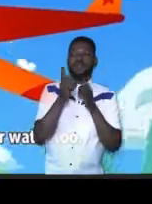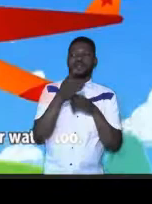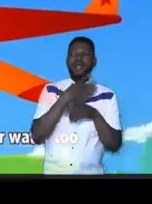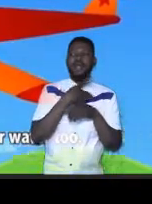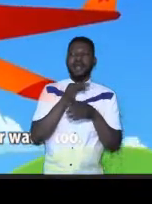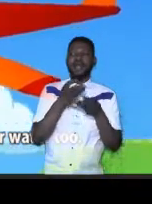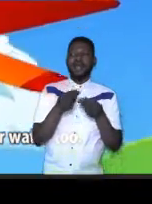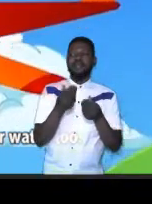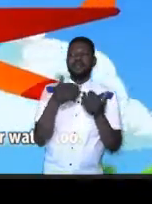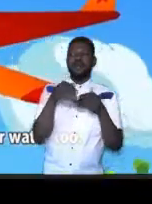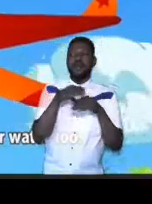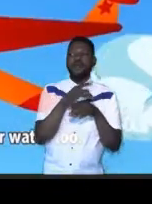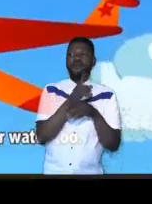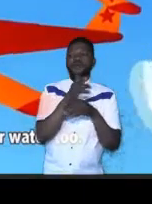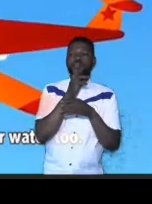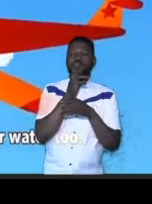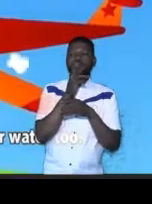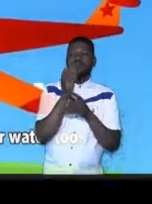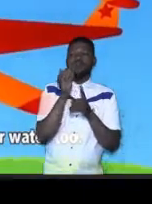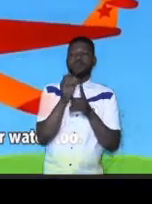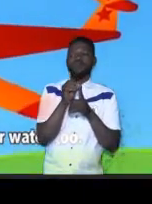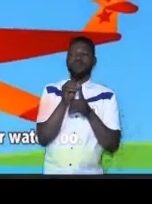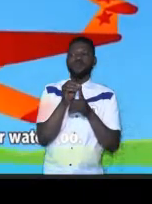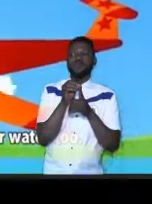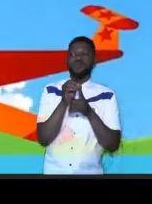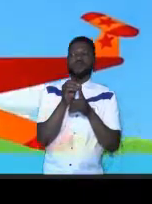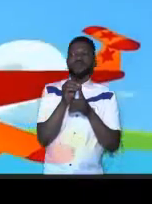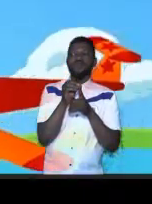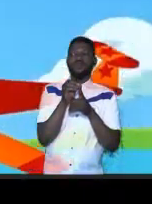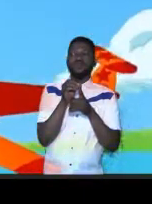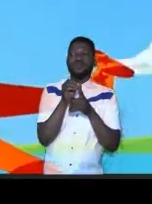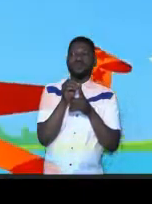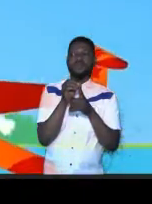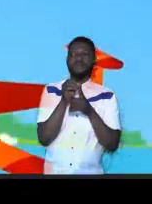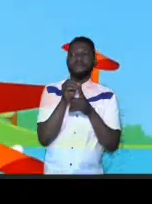short distances and land over water too.